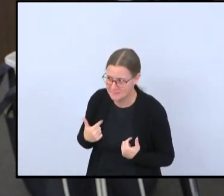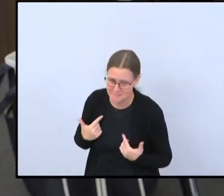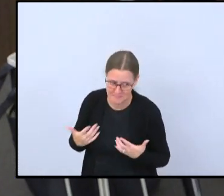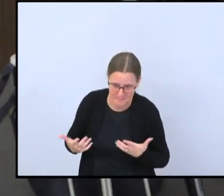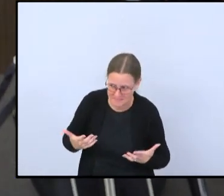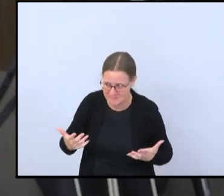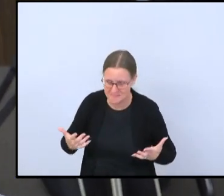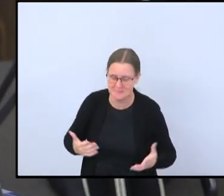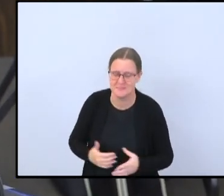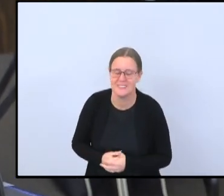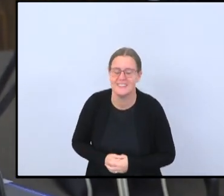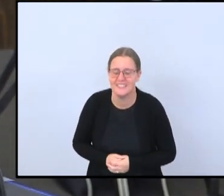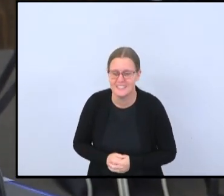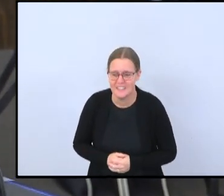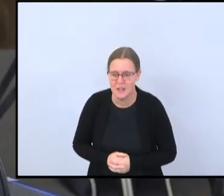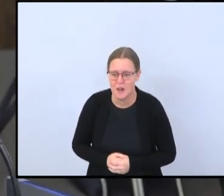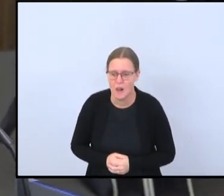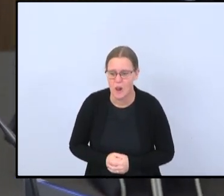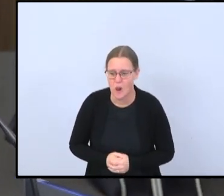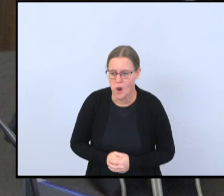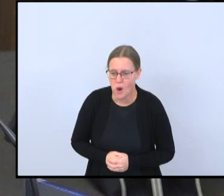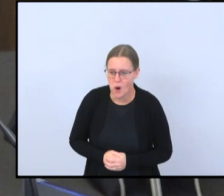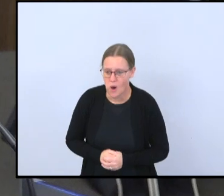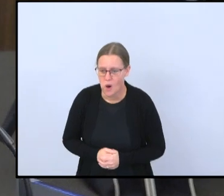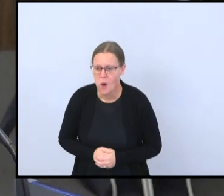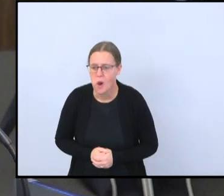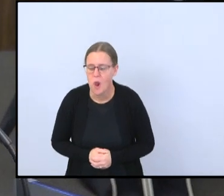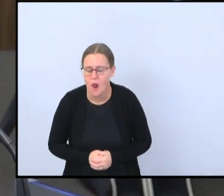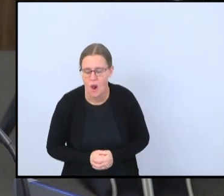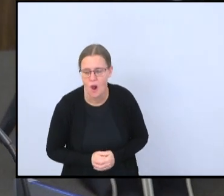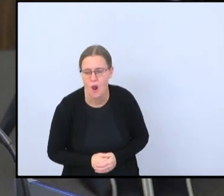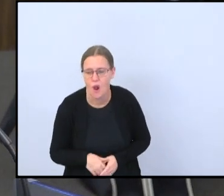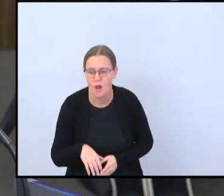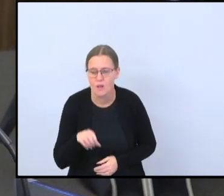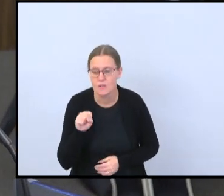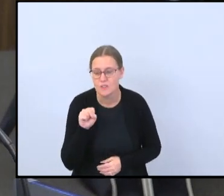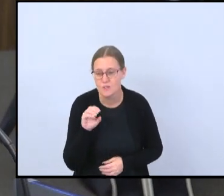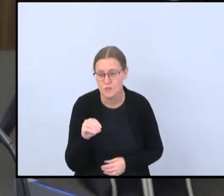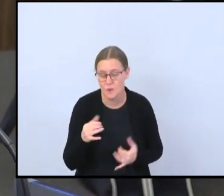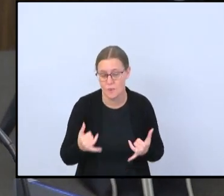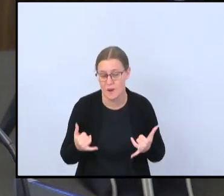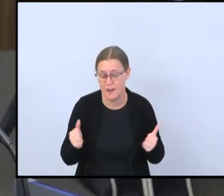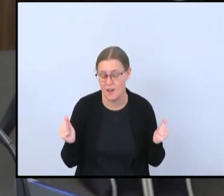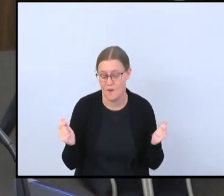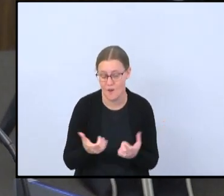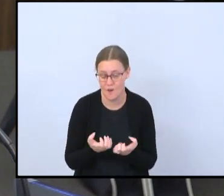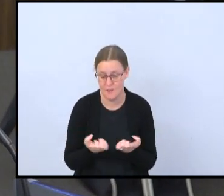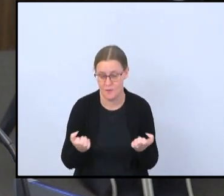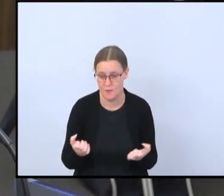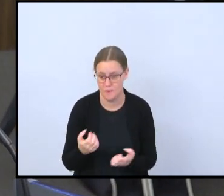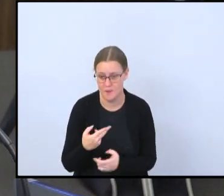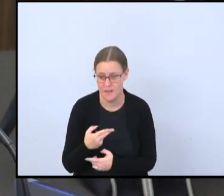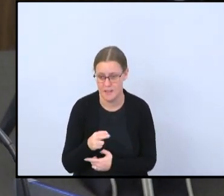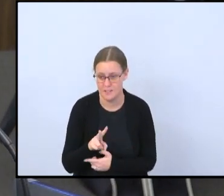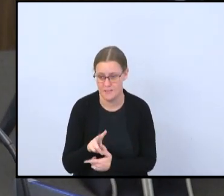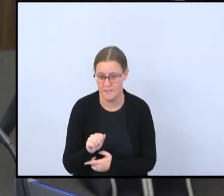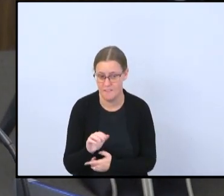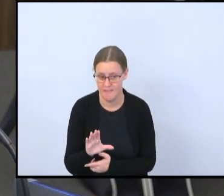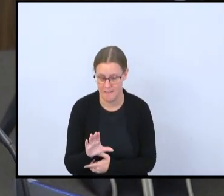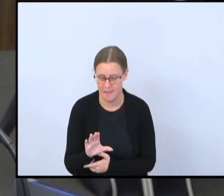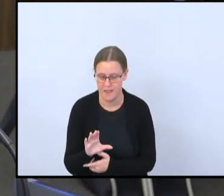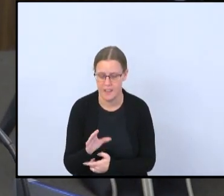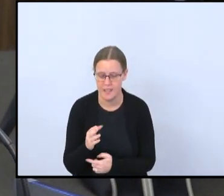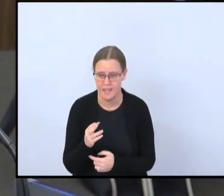Well, so right now, all our HVAC equipment is remotely